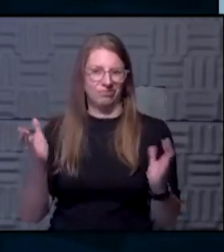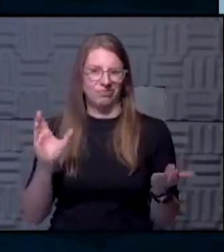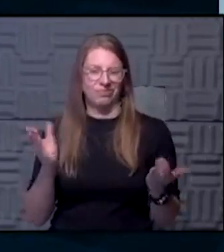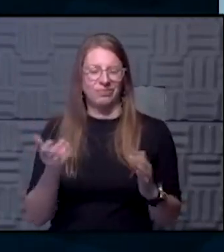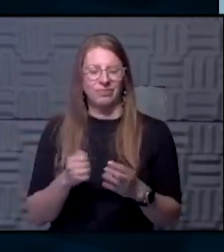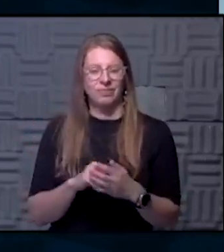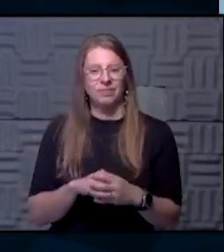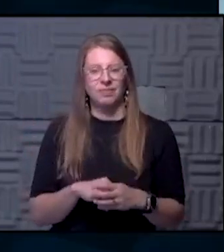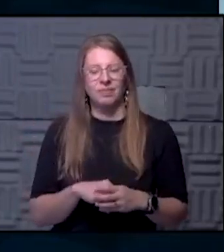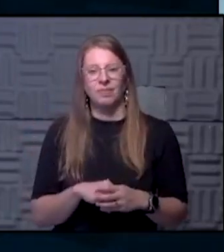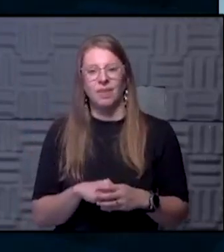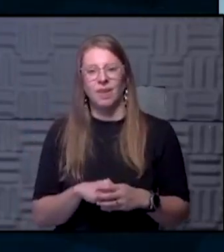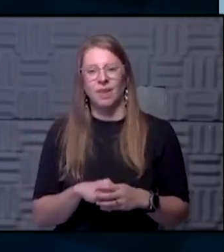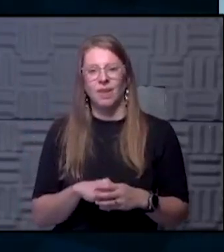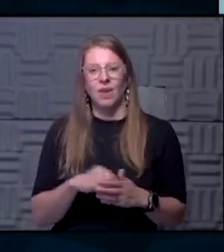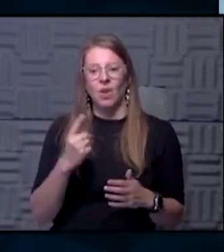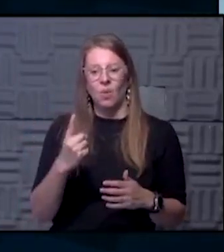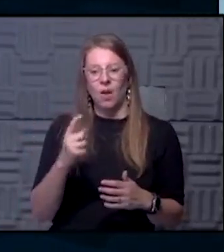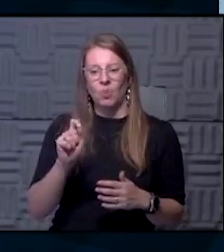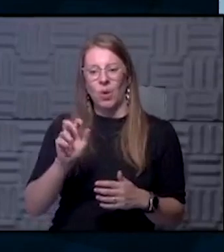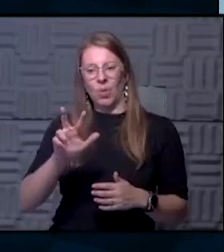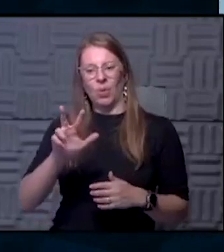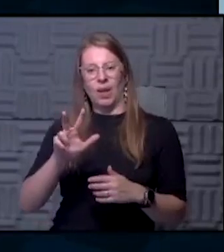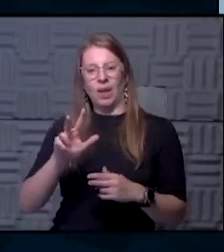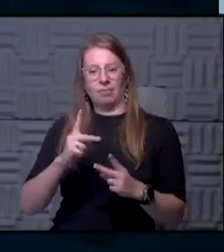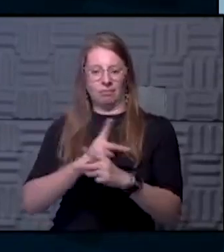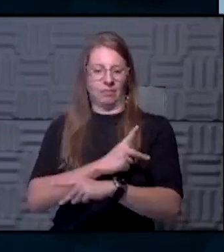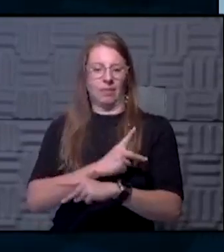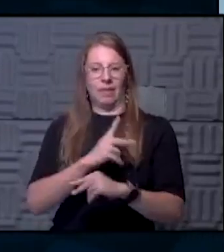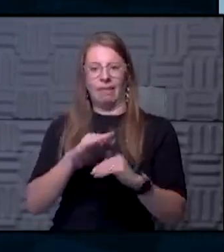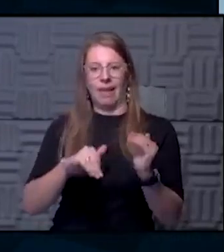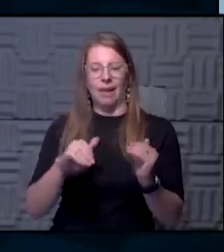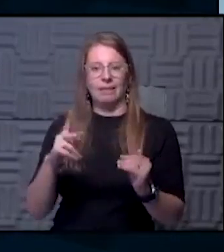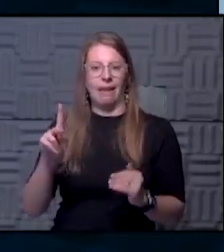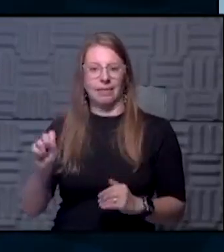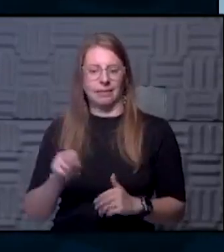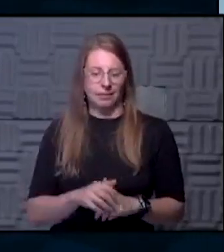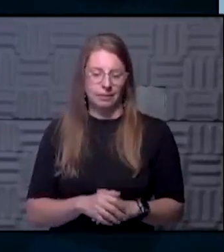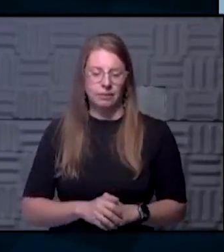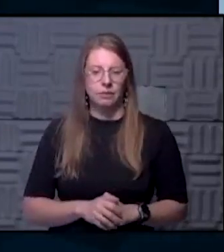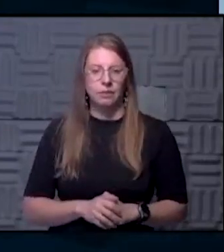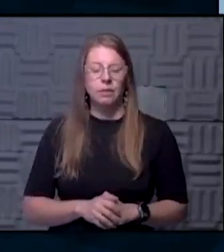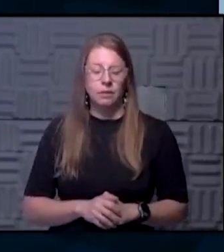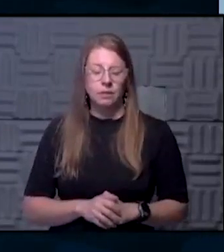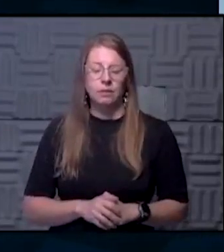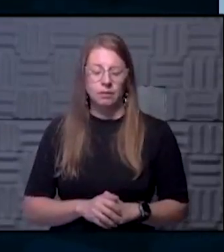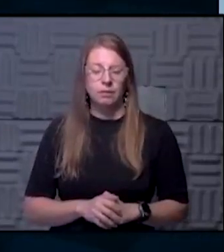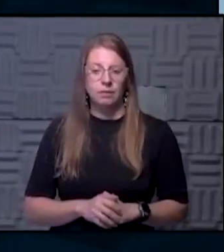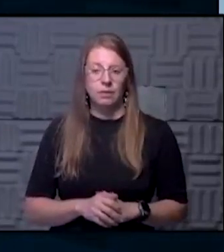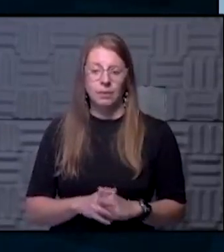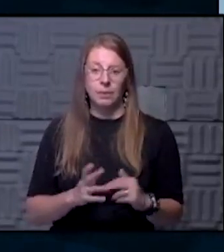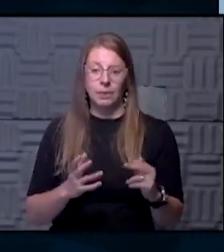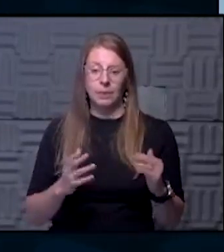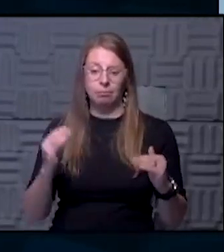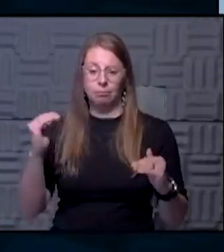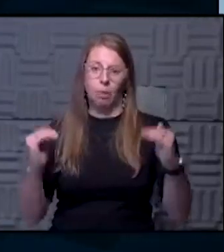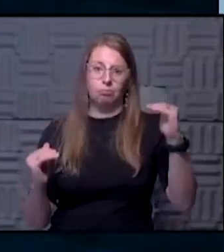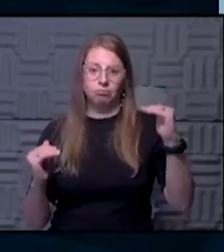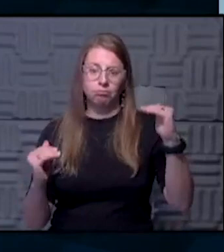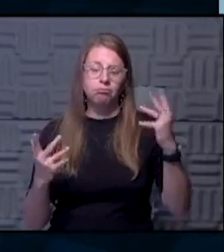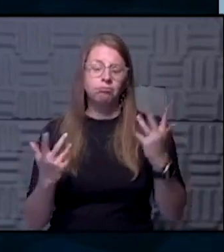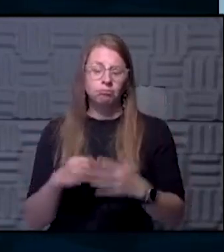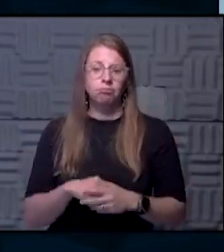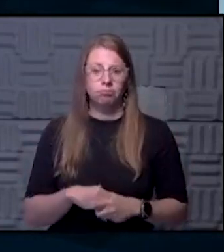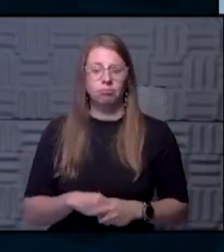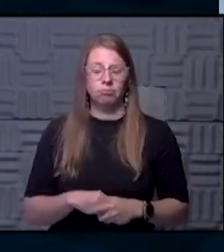those numbers, it's only 1.3 times higher than Kansas. That isn't significantly higher. I can tell you that there's